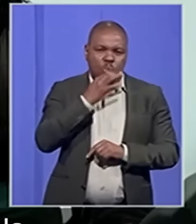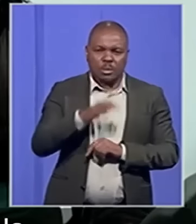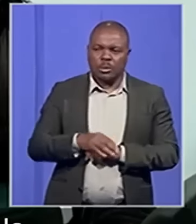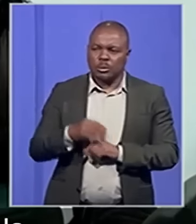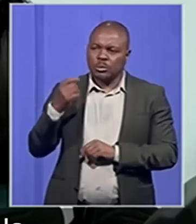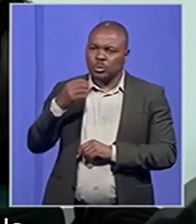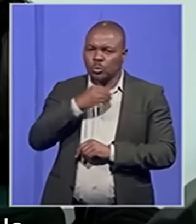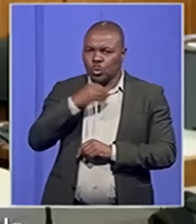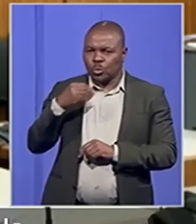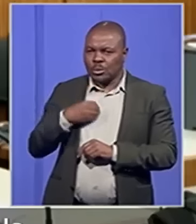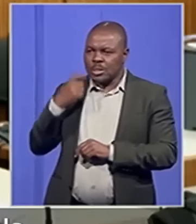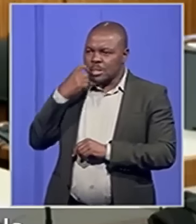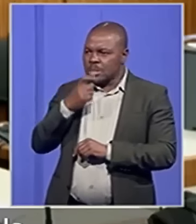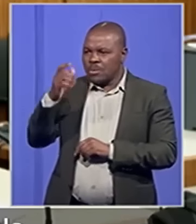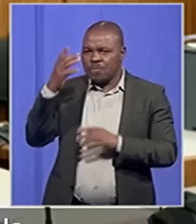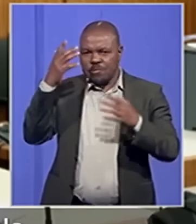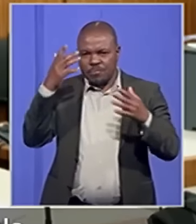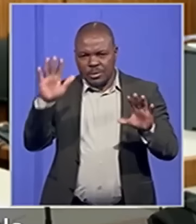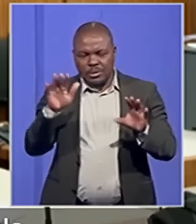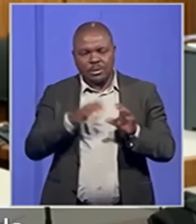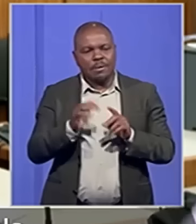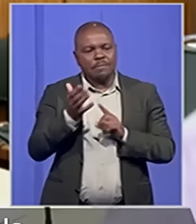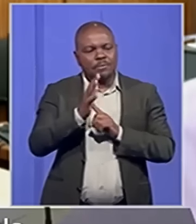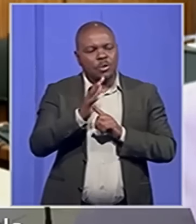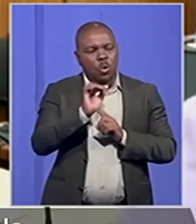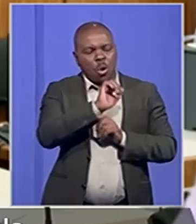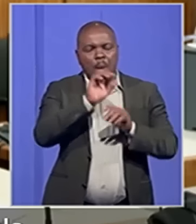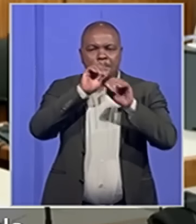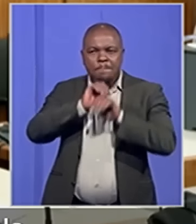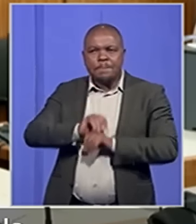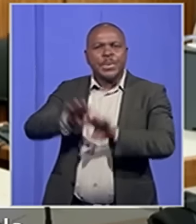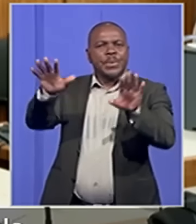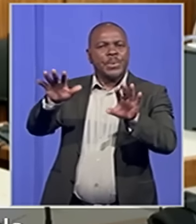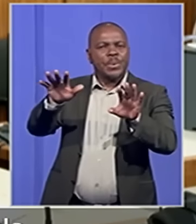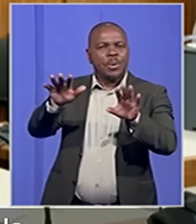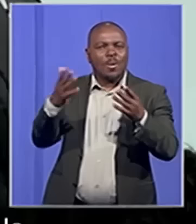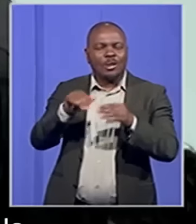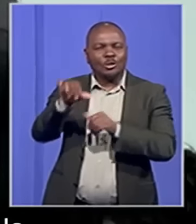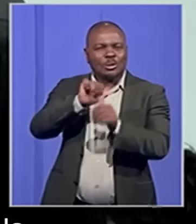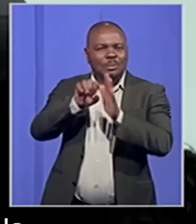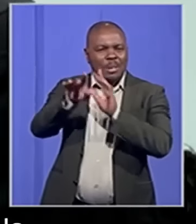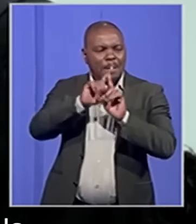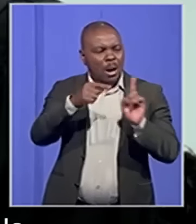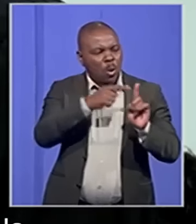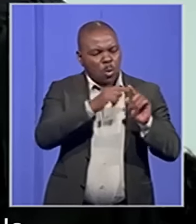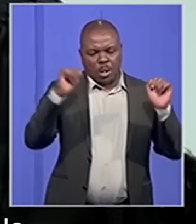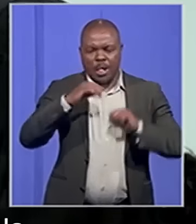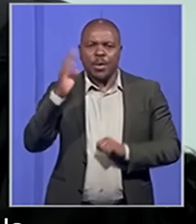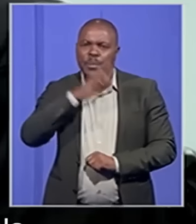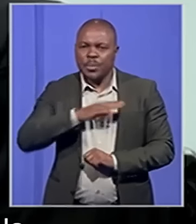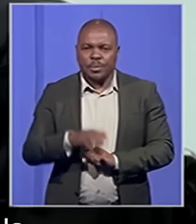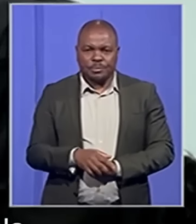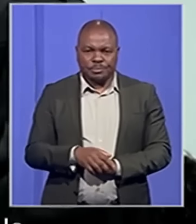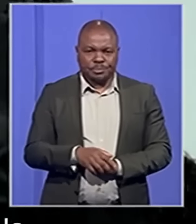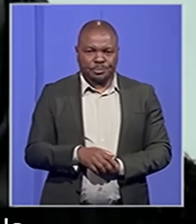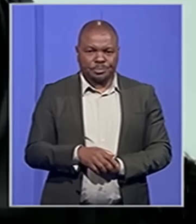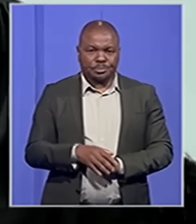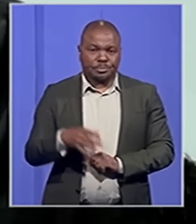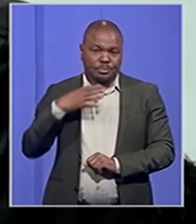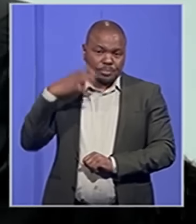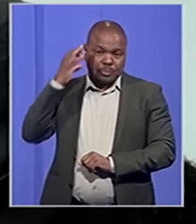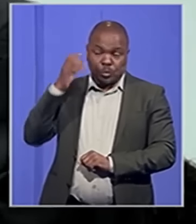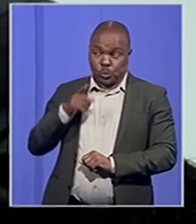meno ile ya phara divideo tša David go marangrang a dikgokaganyo ntle le tumello ya gagwe. My instructions are that you